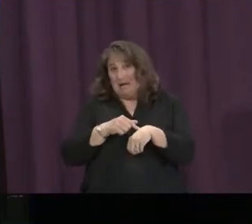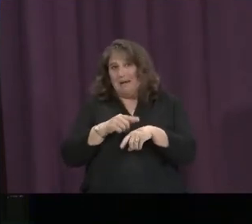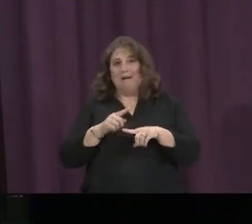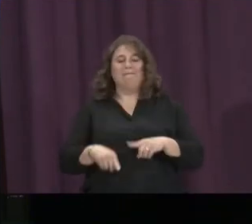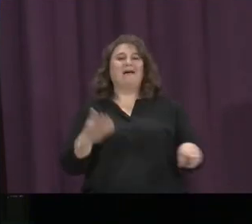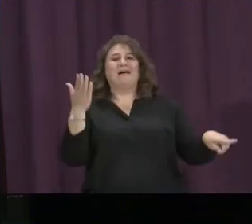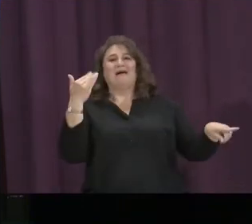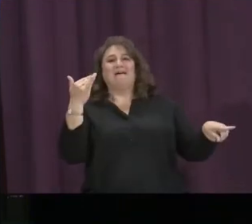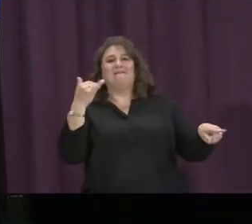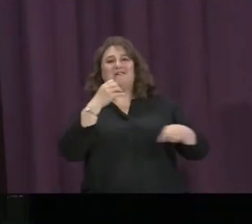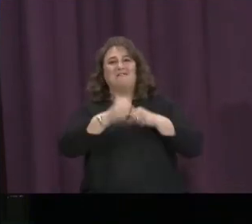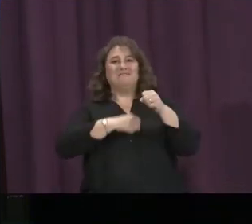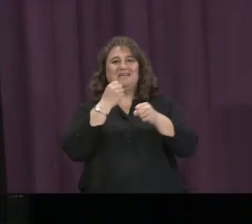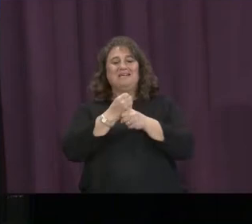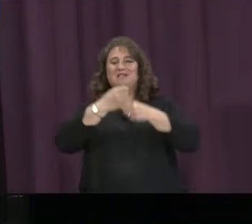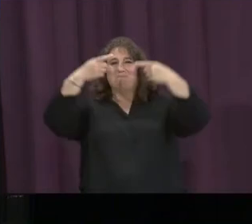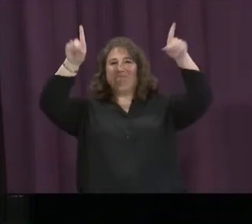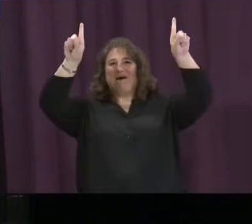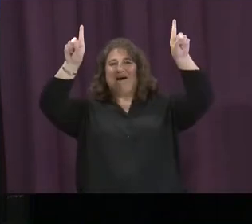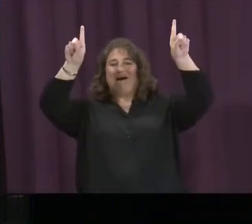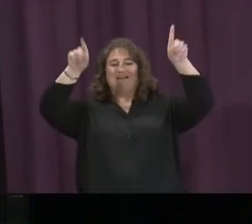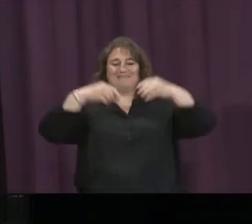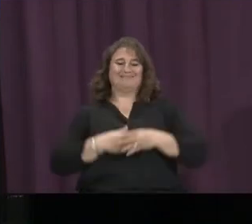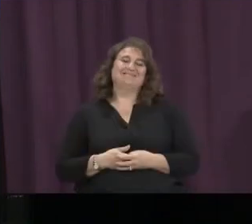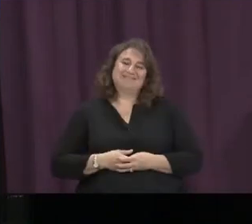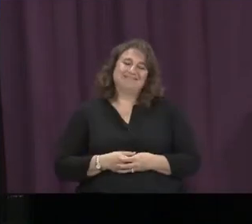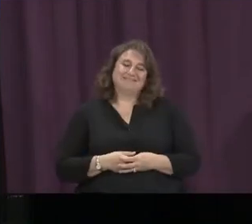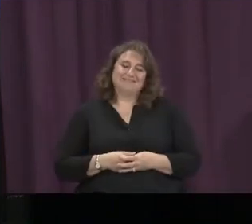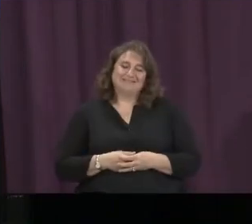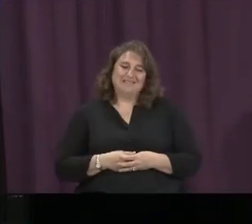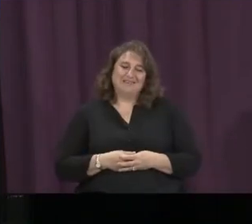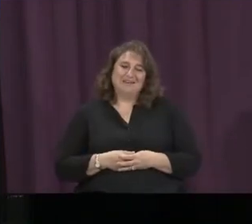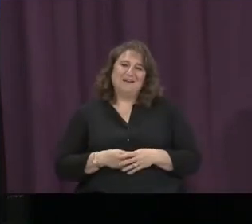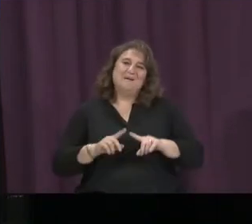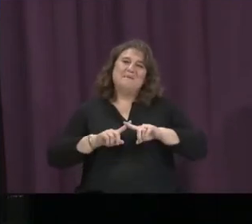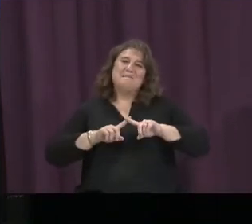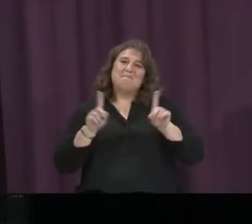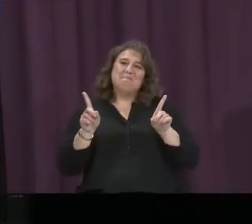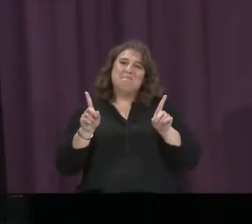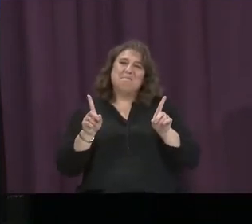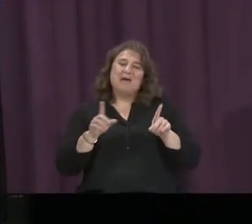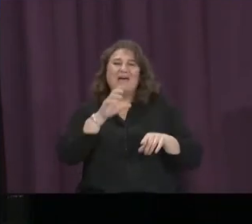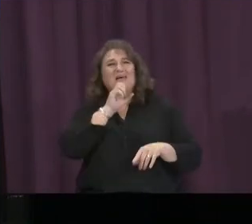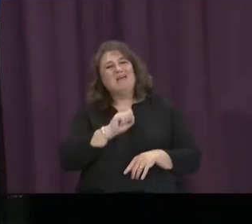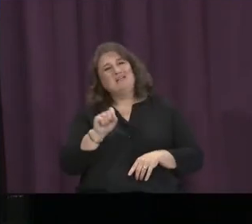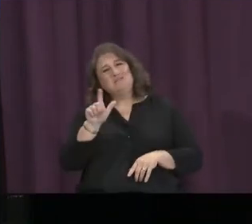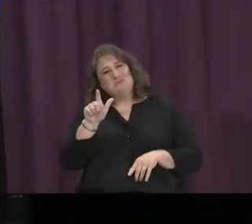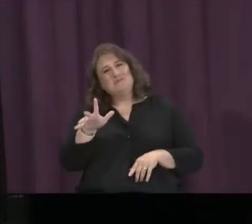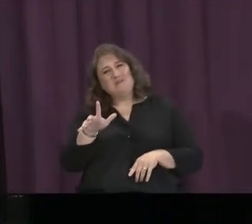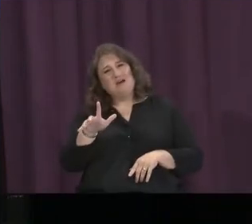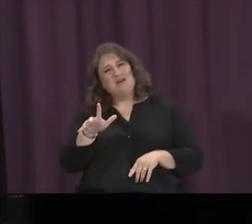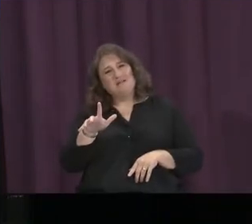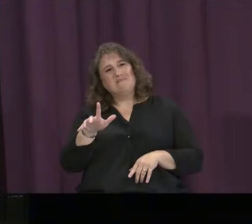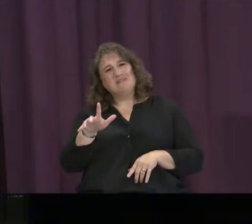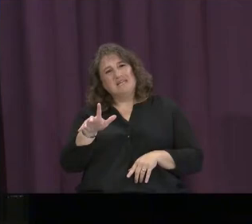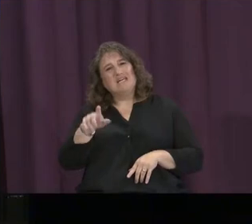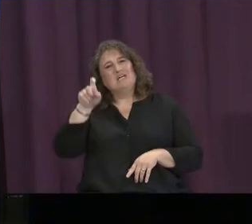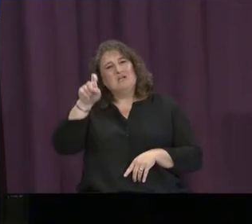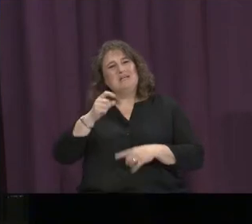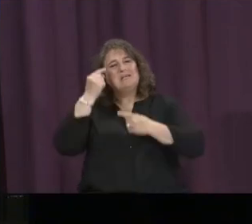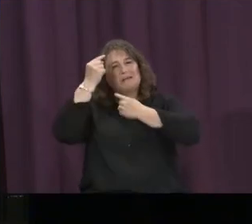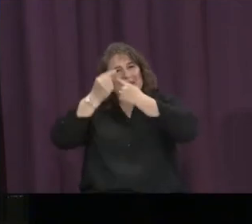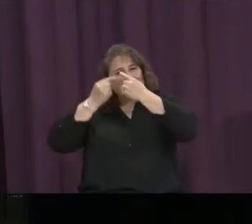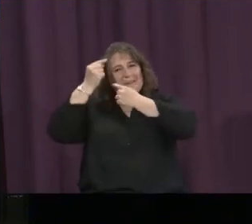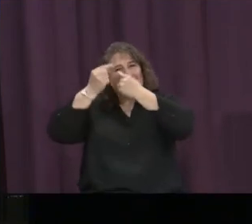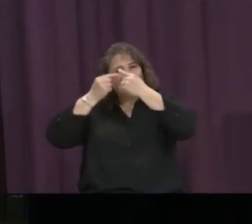been 15 years, so we did okay. There you go. But, yeah. So, but, but you, know, at 25, there are lots of things to think about, about